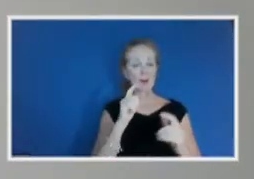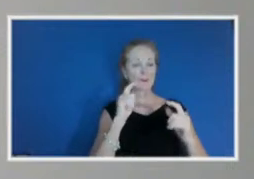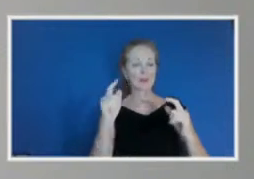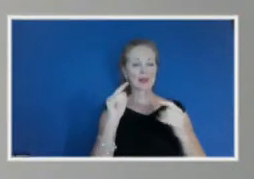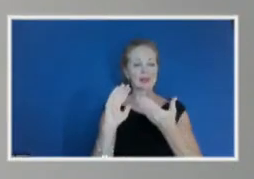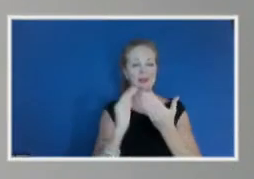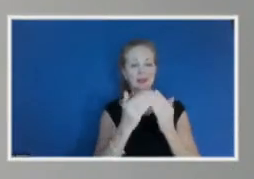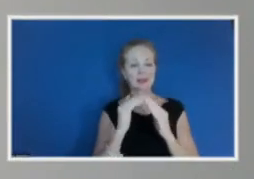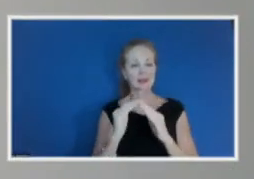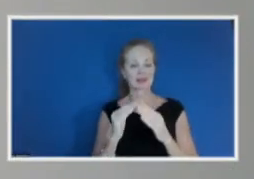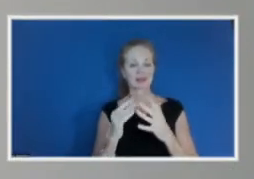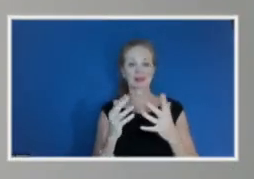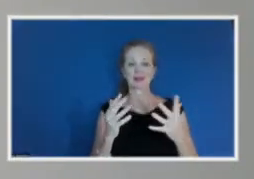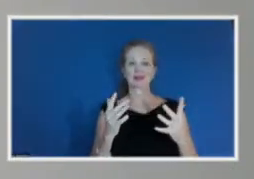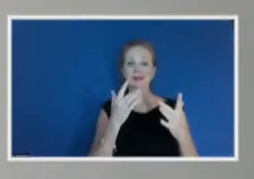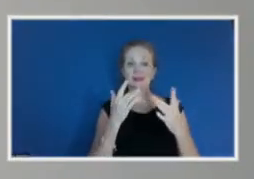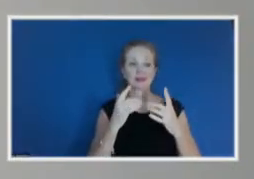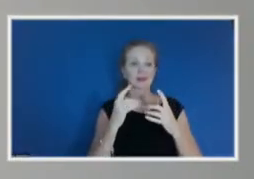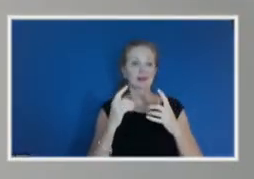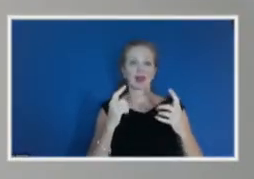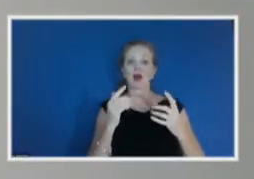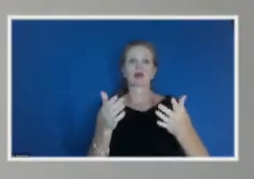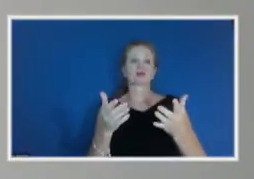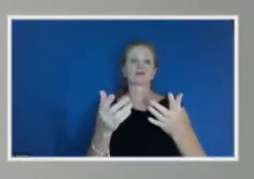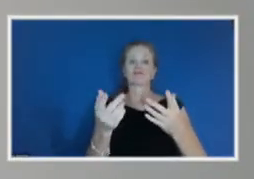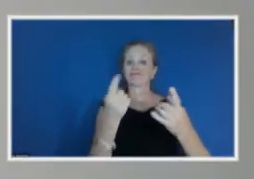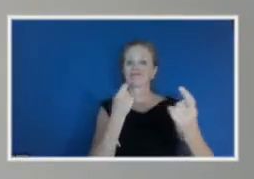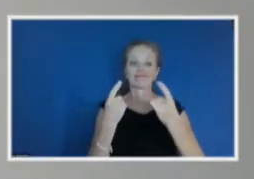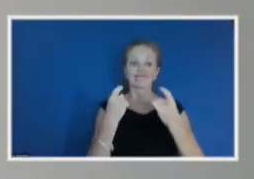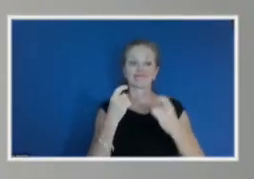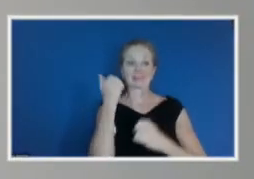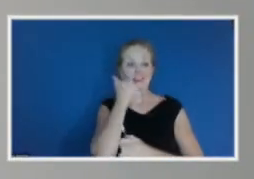in the enormous amount of requests that we get daily.